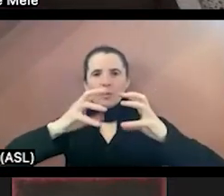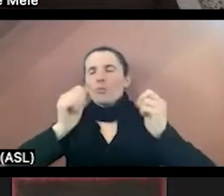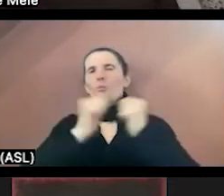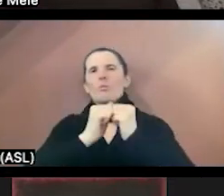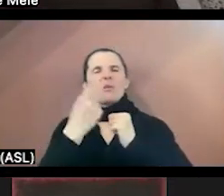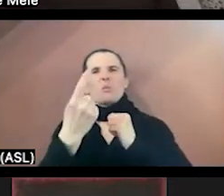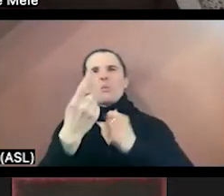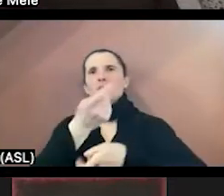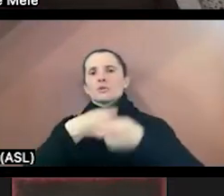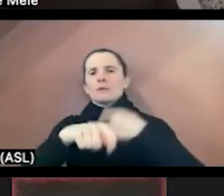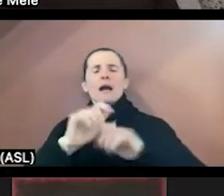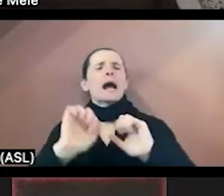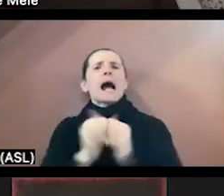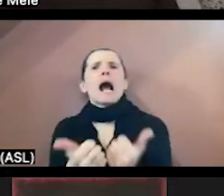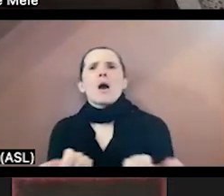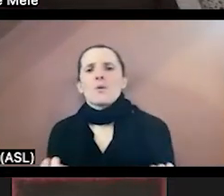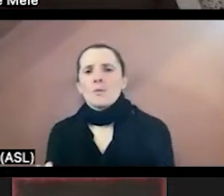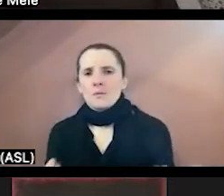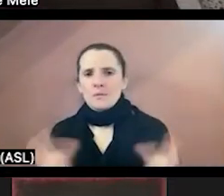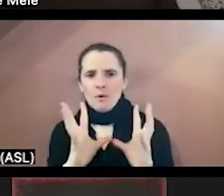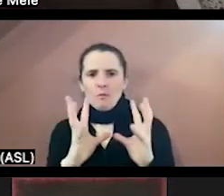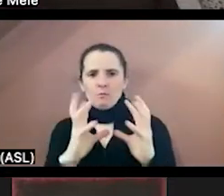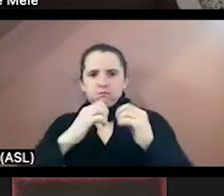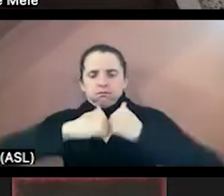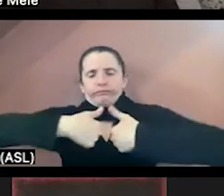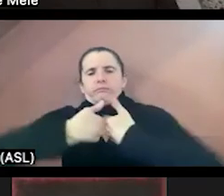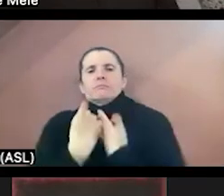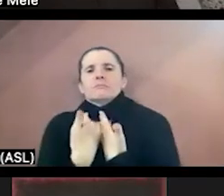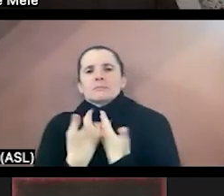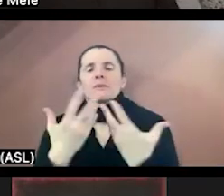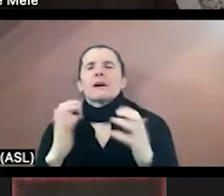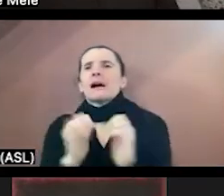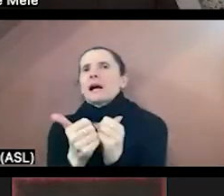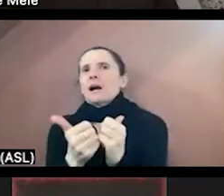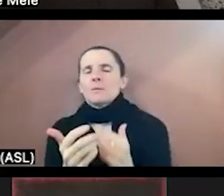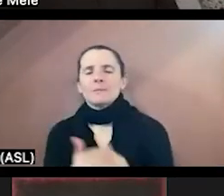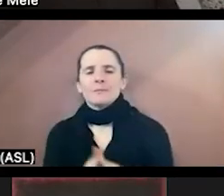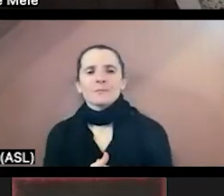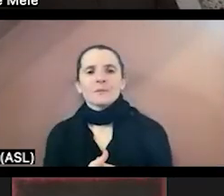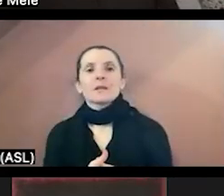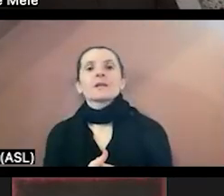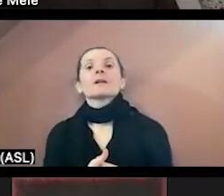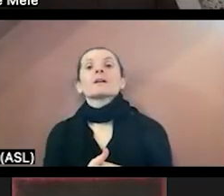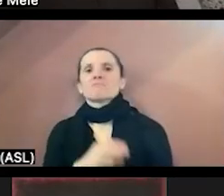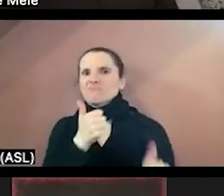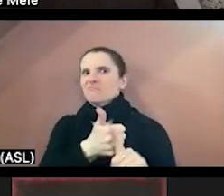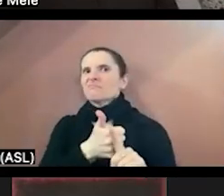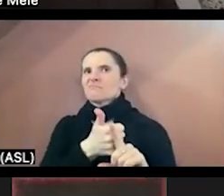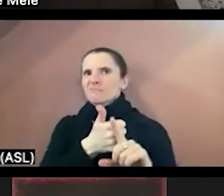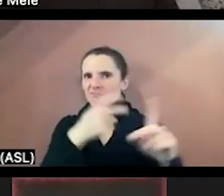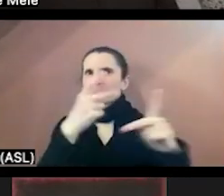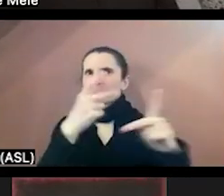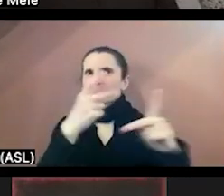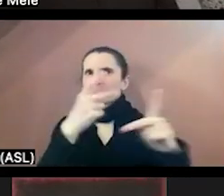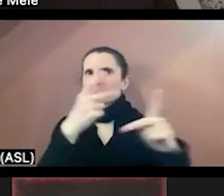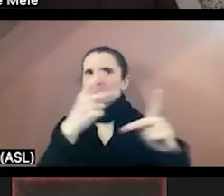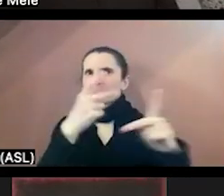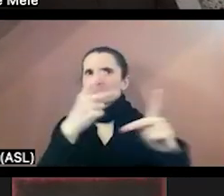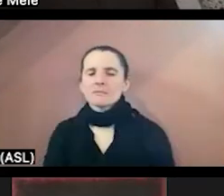is, a very important result that is, we owe to a blind mathematician.